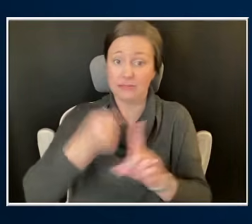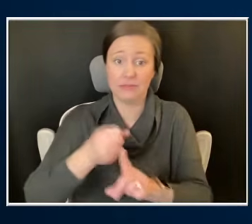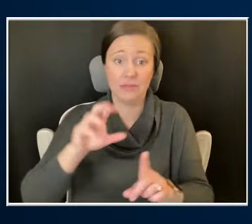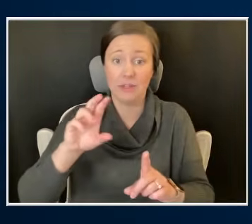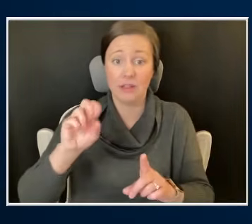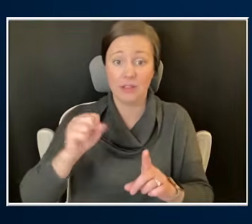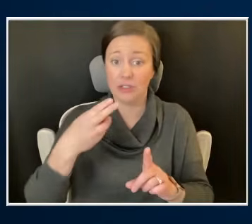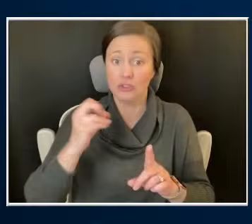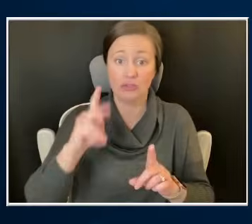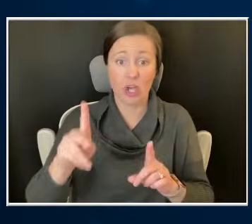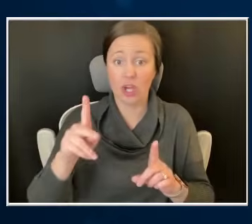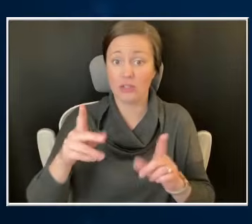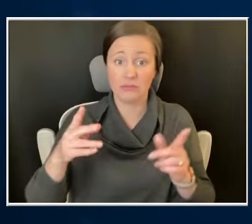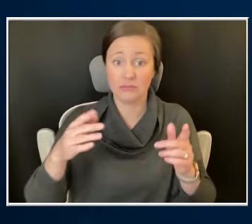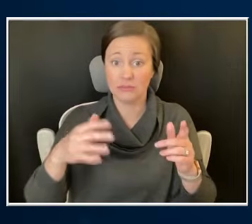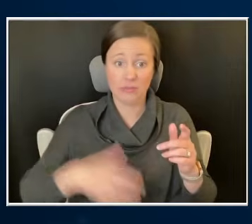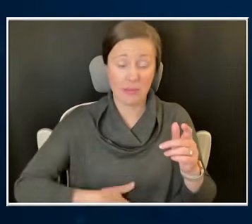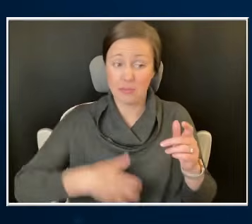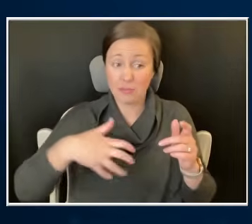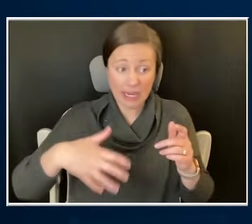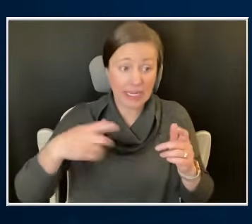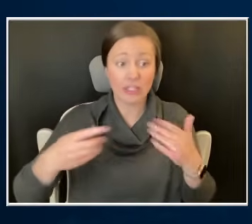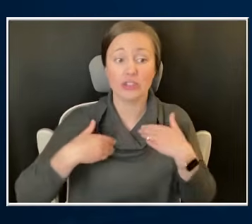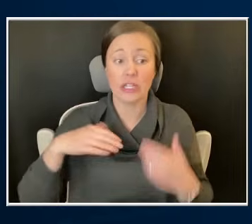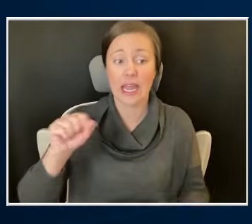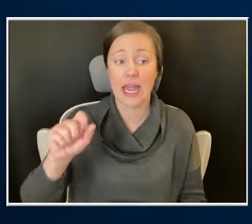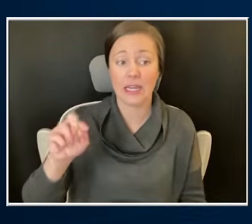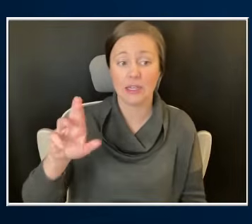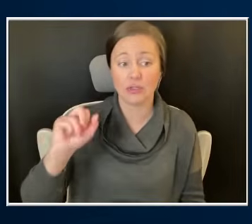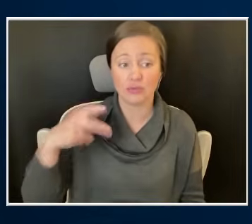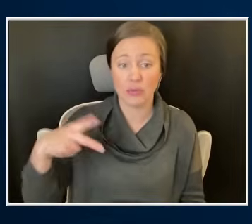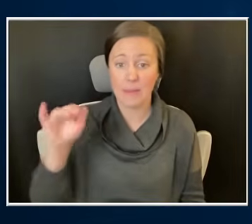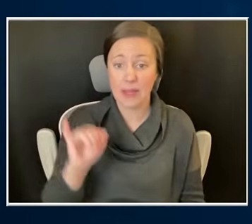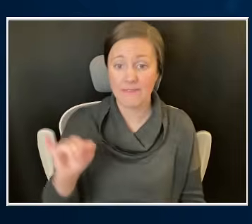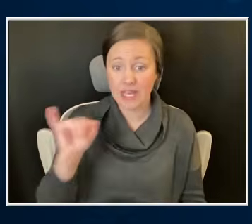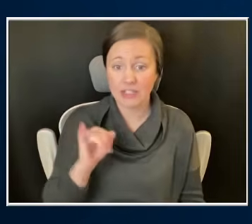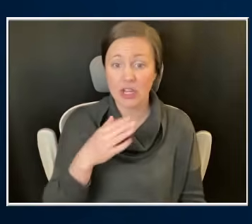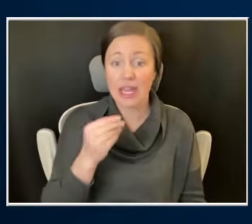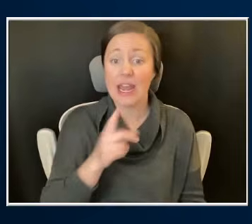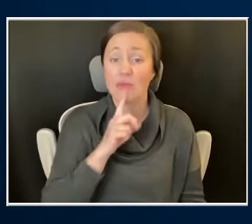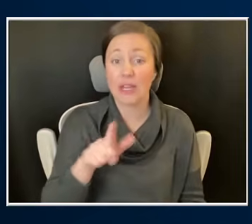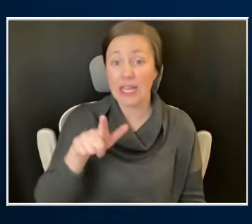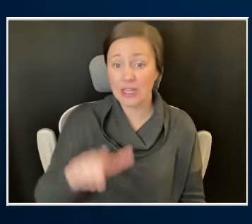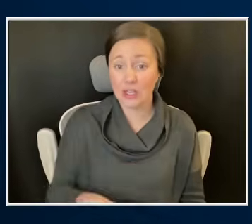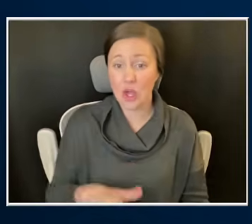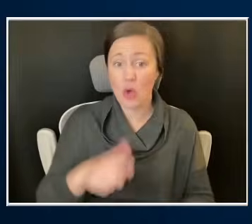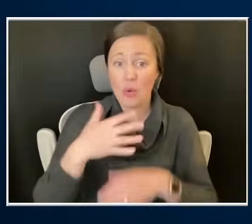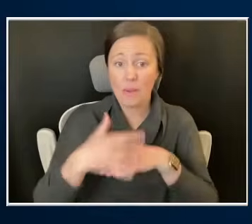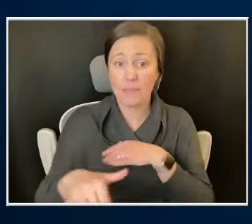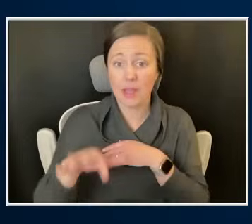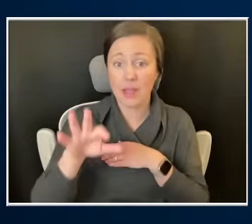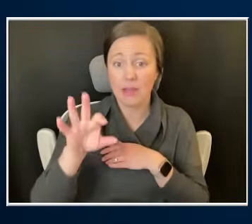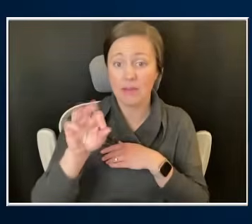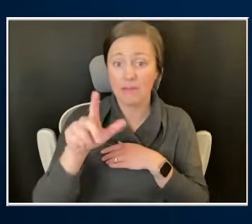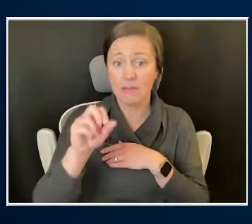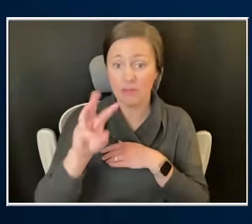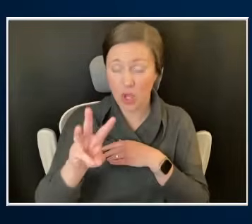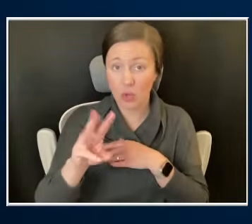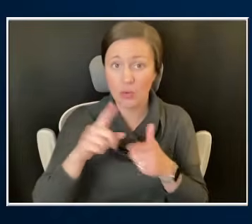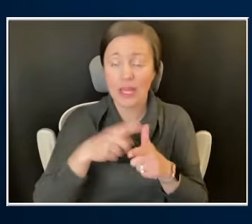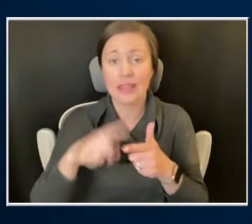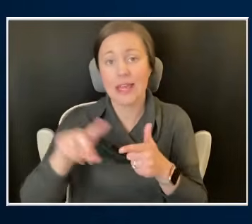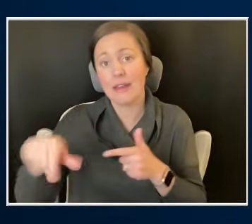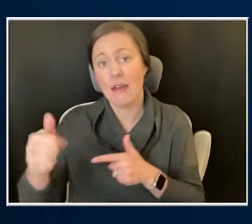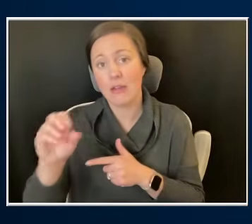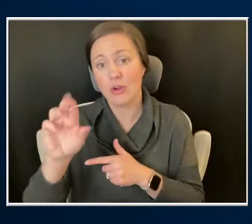a strep infection like she had. And when you get really low blood flow and you're in shock, then other organs can fail, like the kidneys.